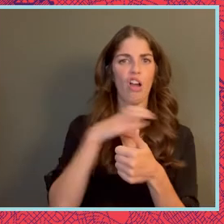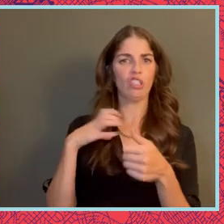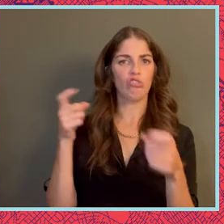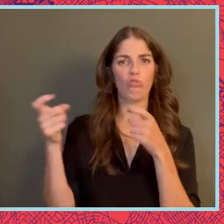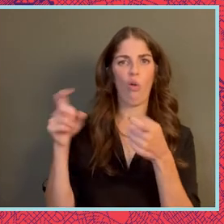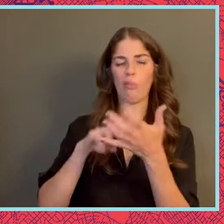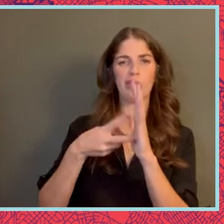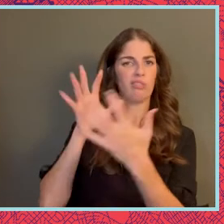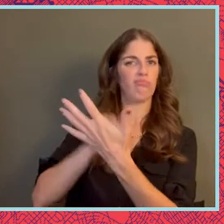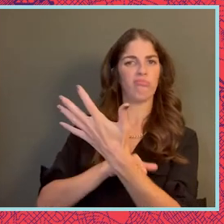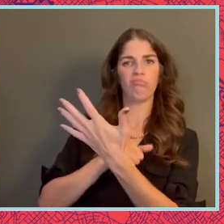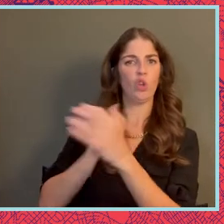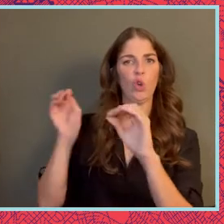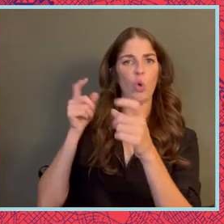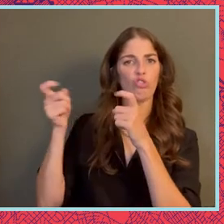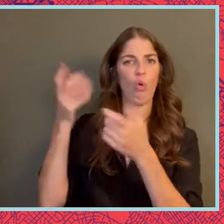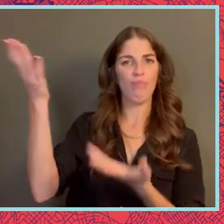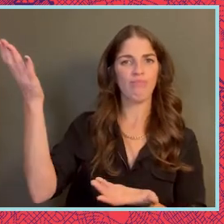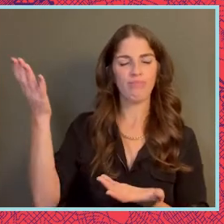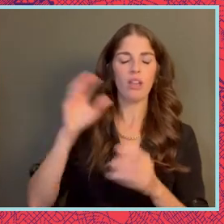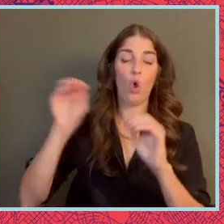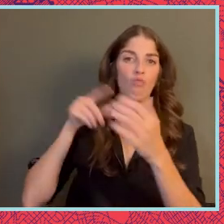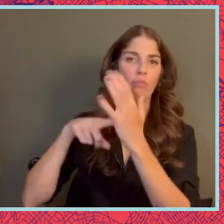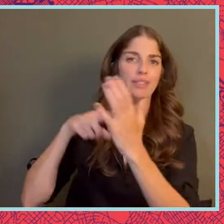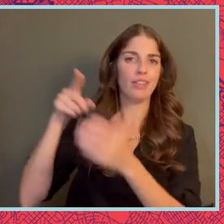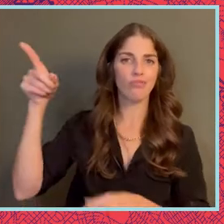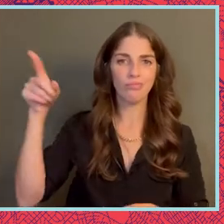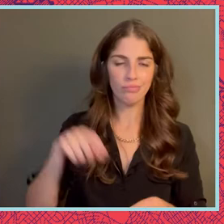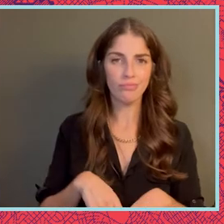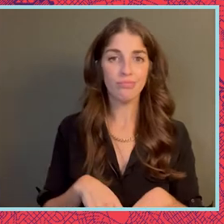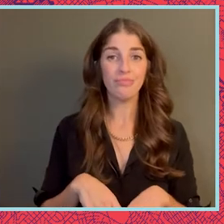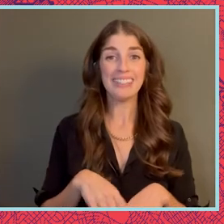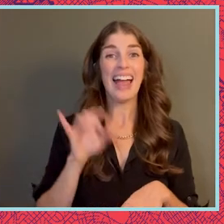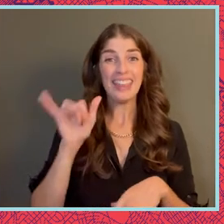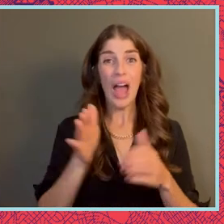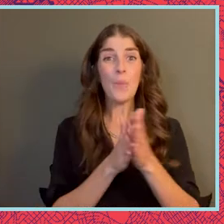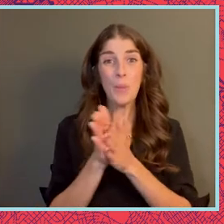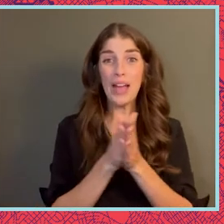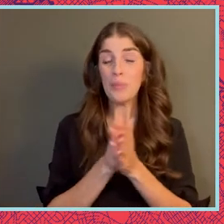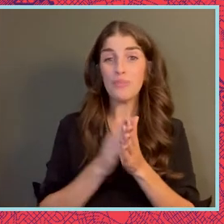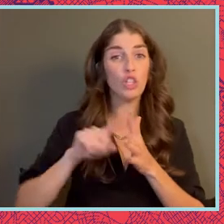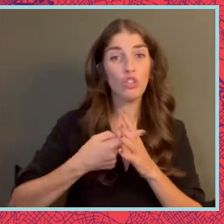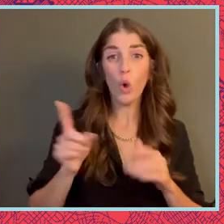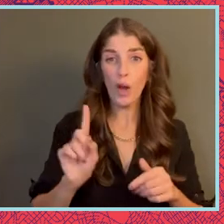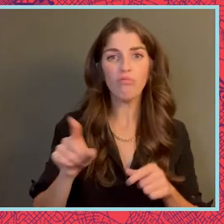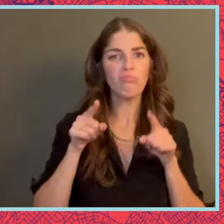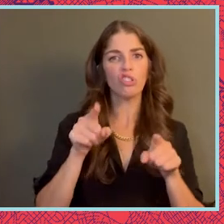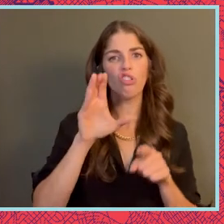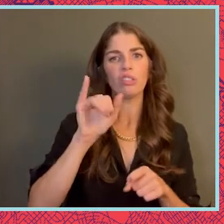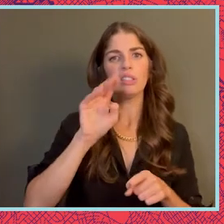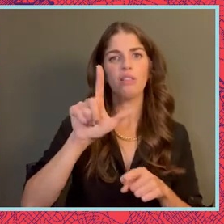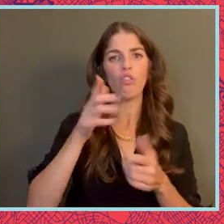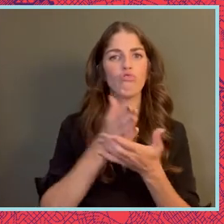stripped their representation from Congress. And the momentum for D.C. electoral representation first really gained